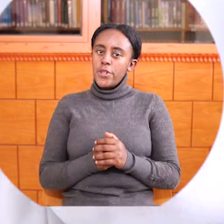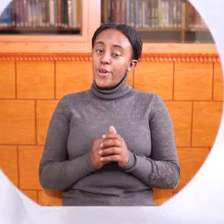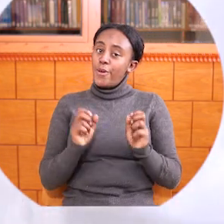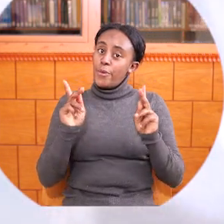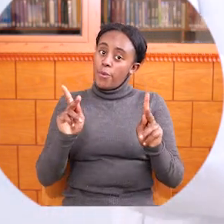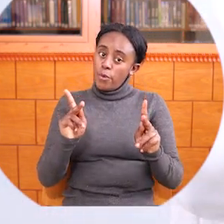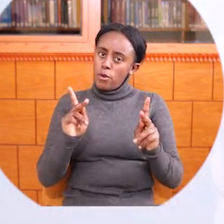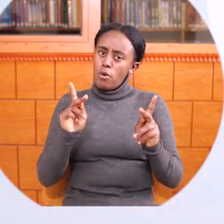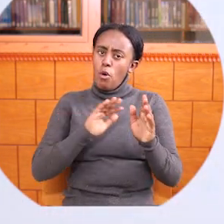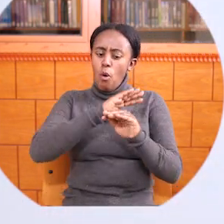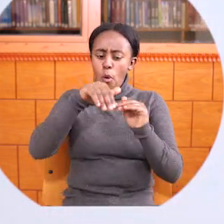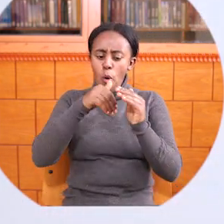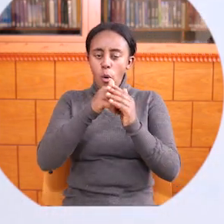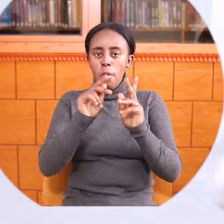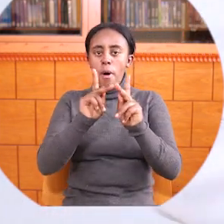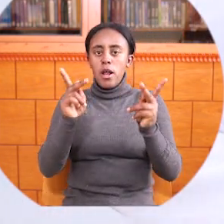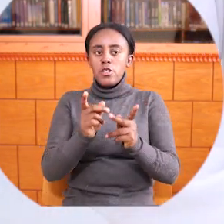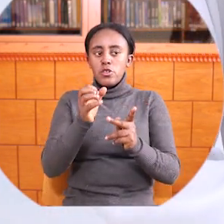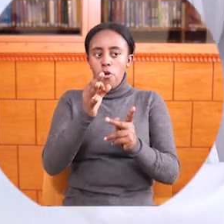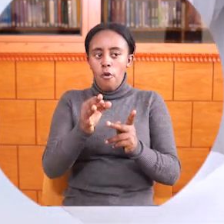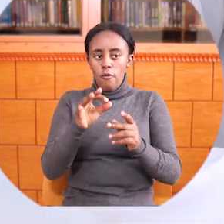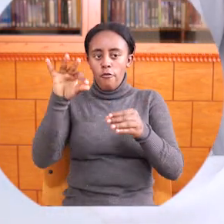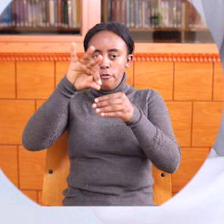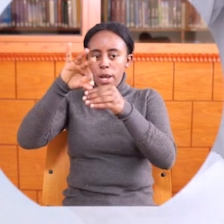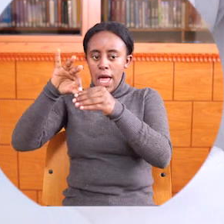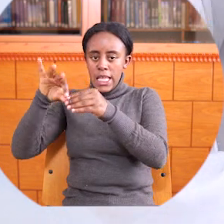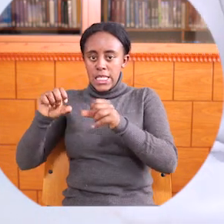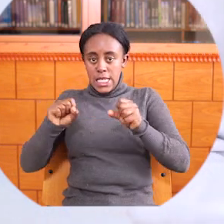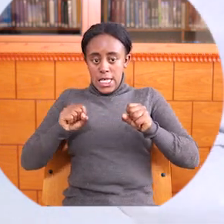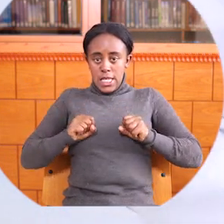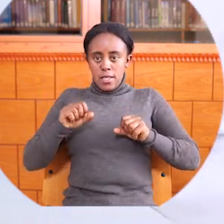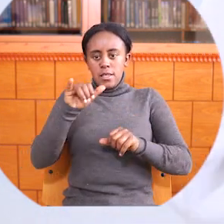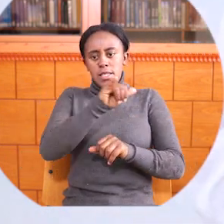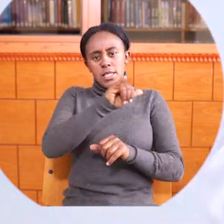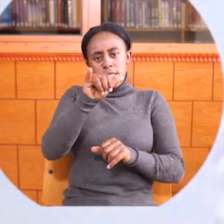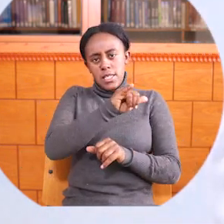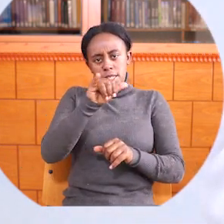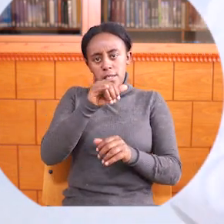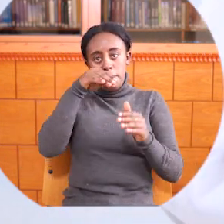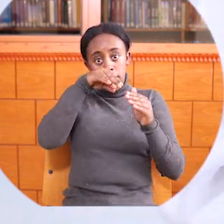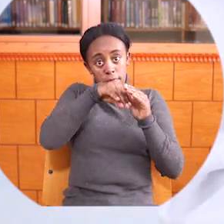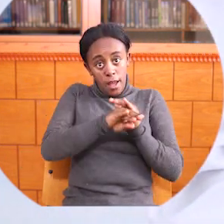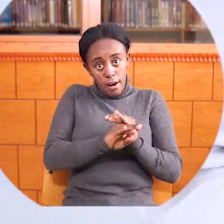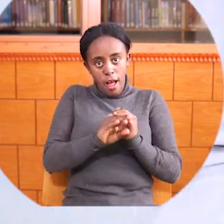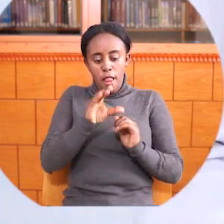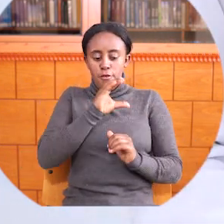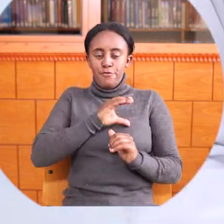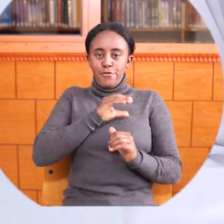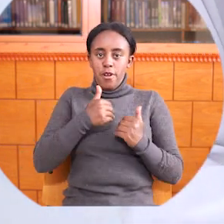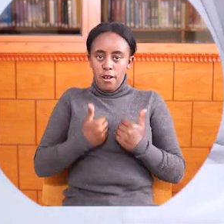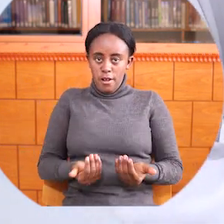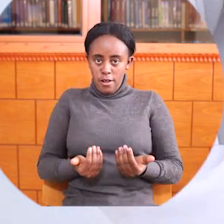Okay, all parties of plants has the same internal features.